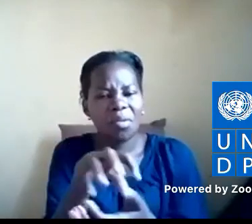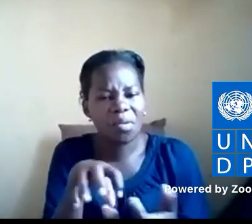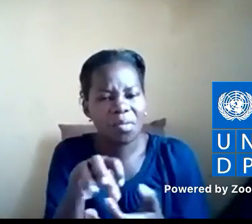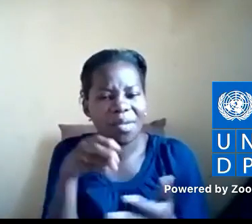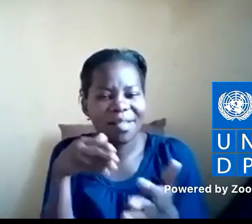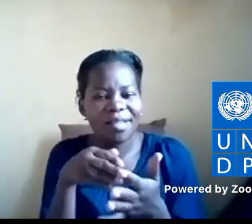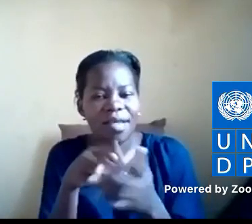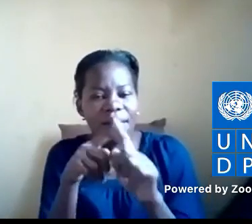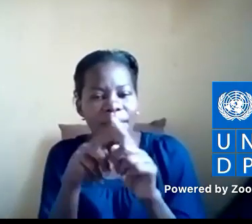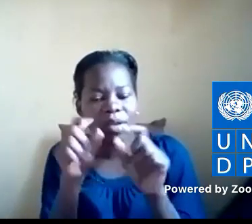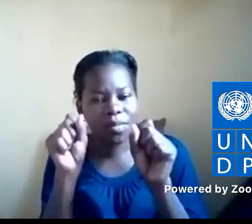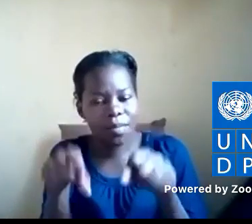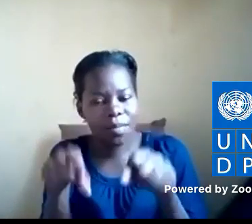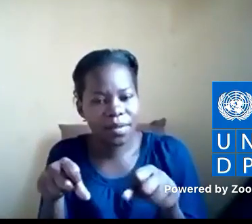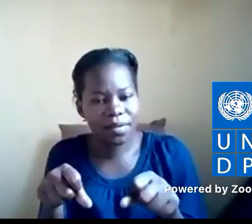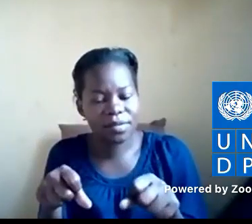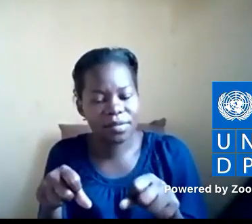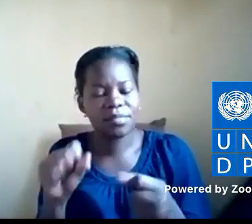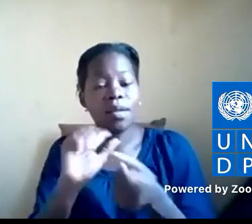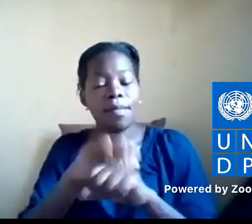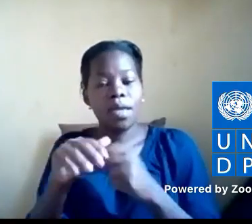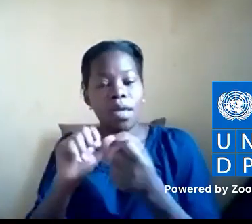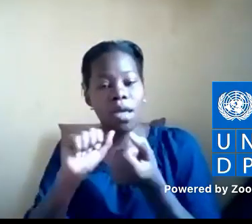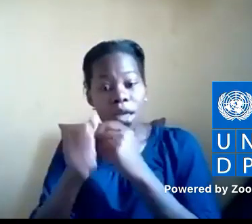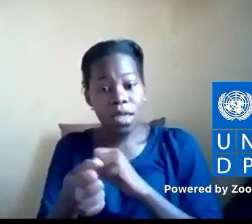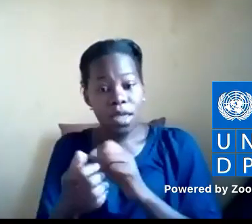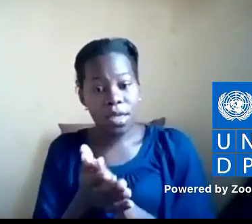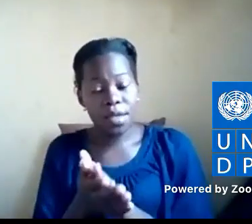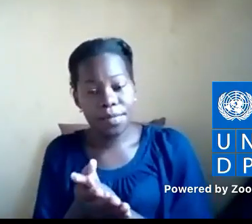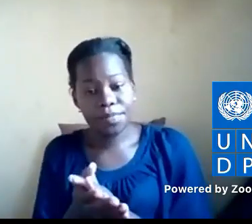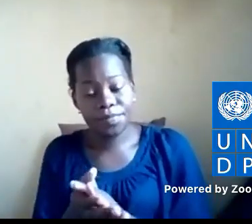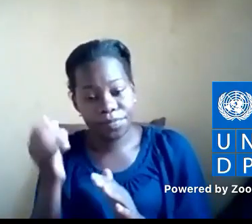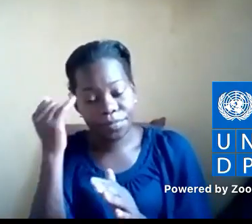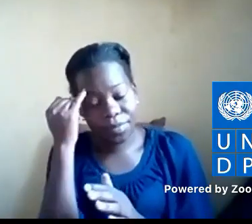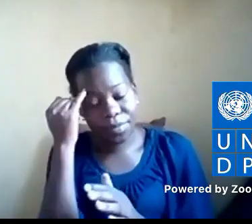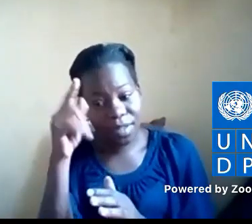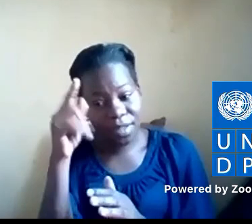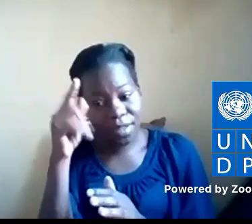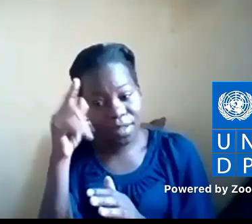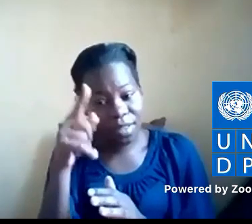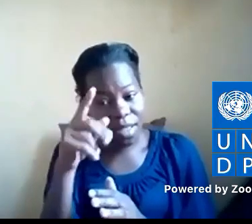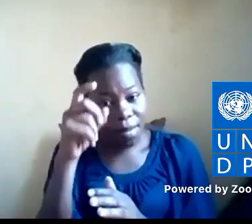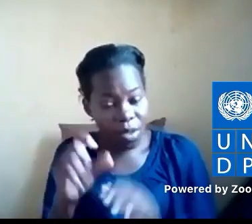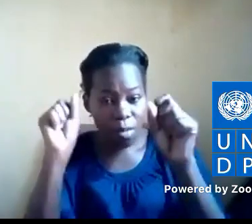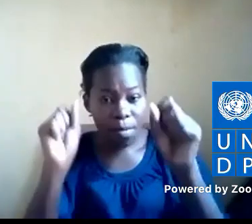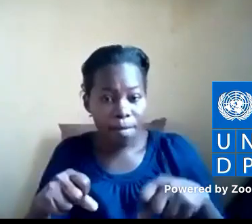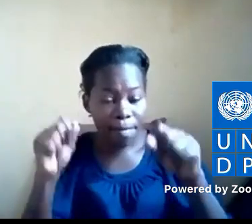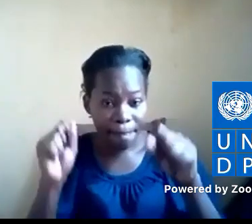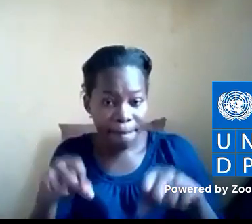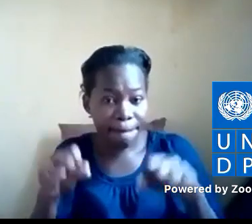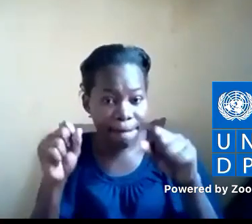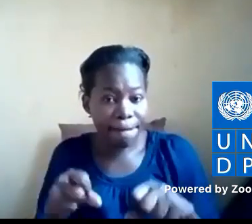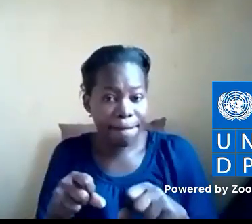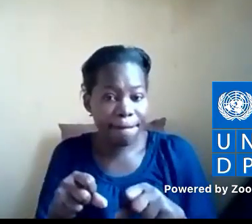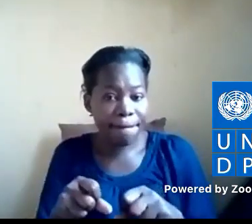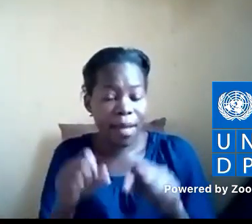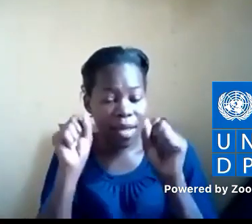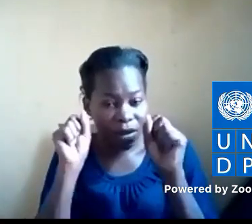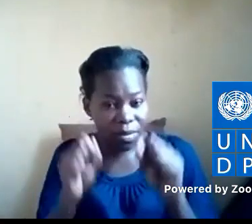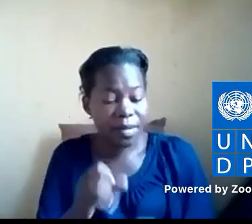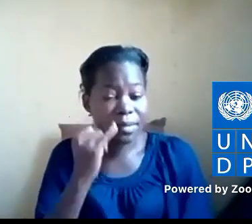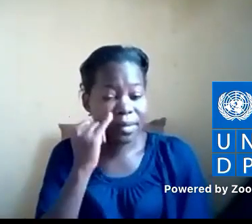impact. But you, the innovator or the ideator, you need to be very keen. And just